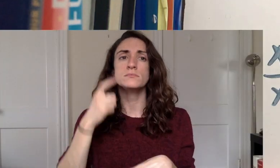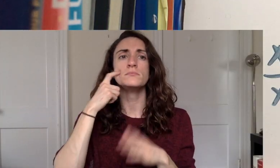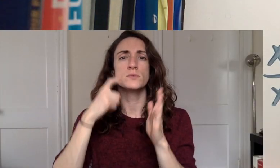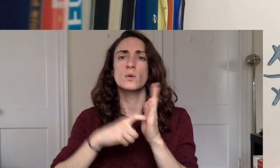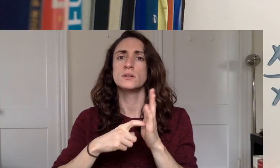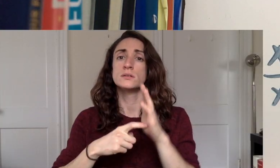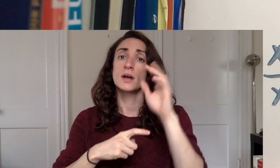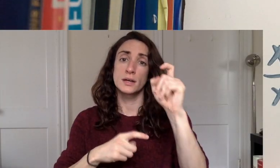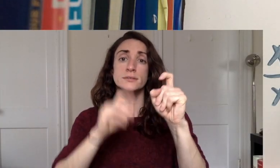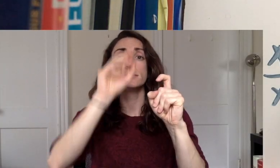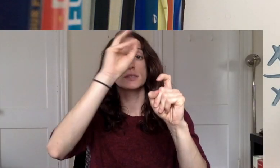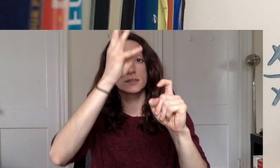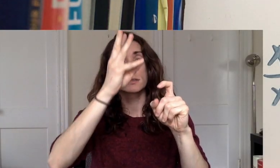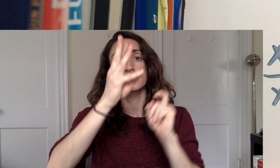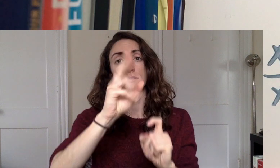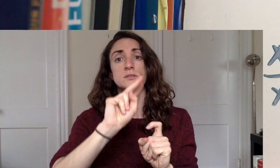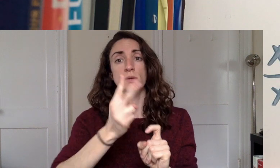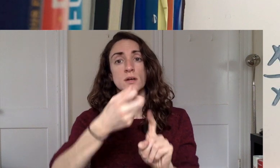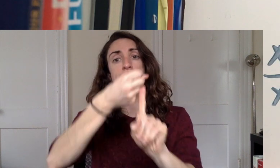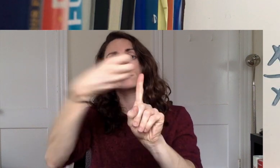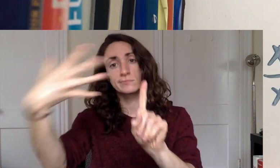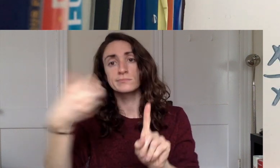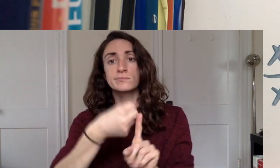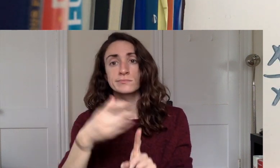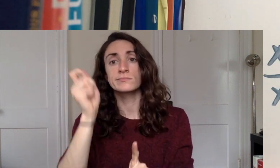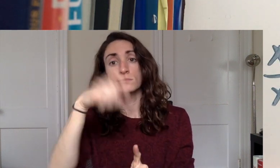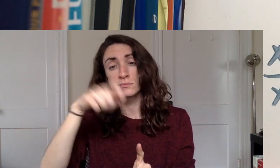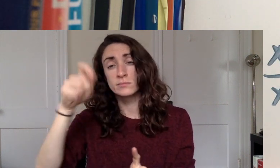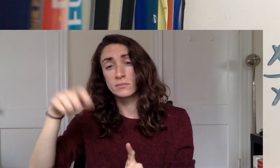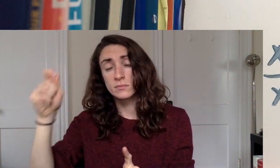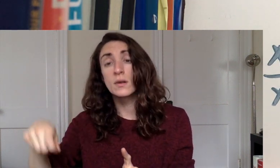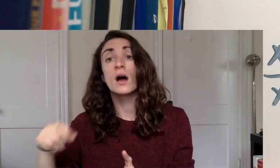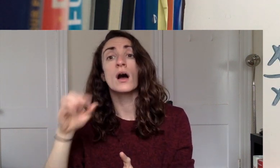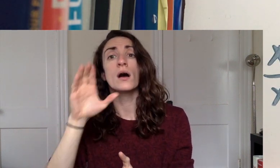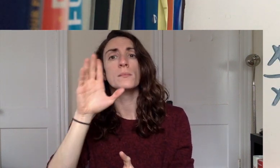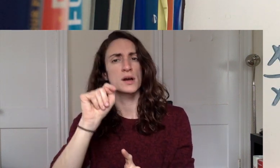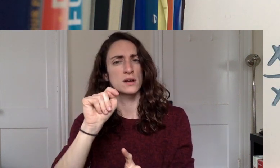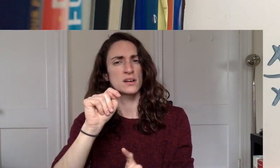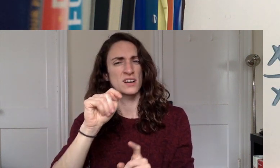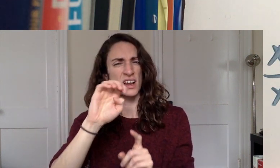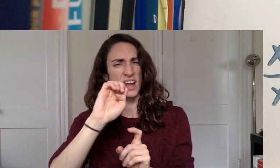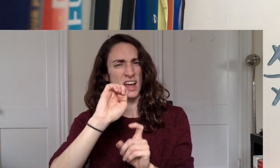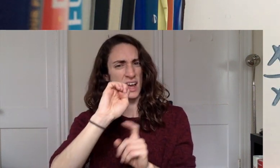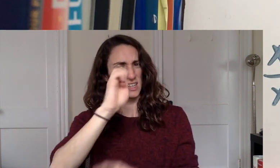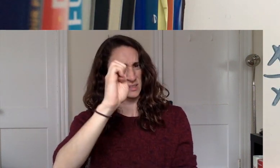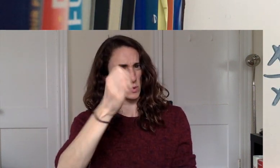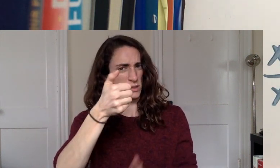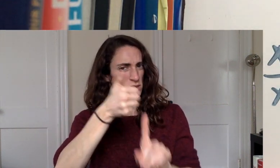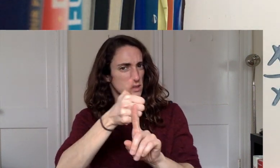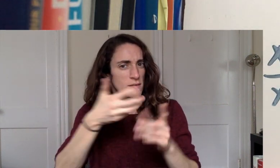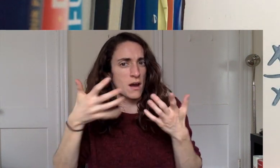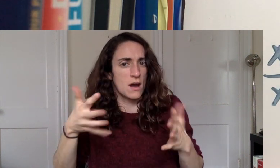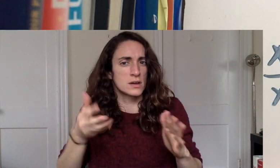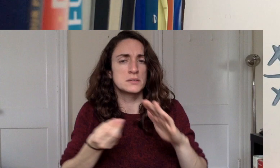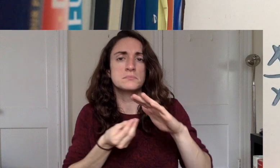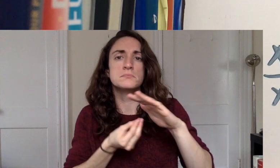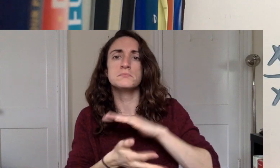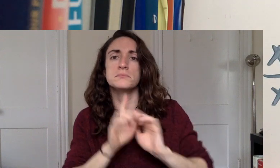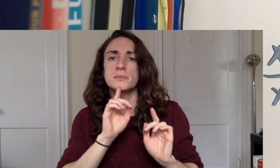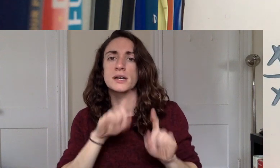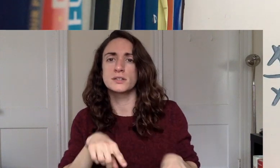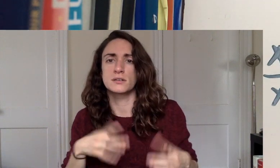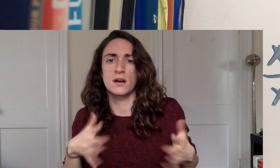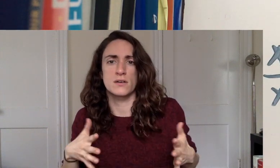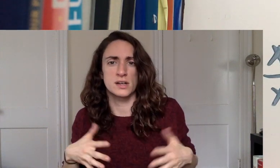Now notice in this example we did expand it all out, but the exponents themselves kind of give away the answer already without expanding it.